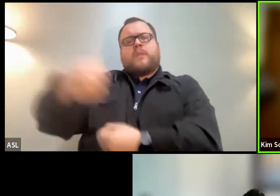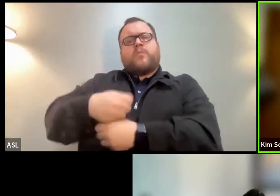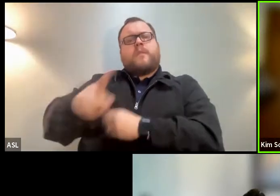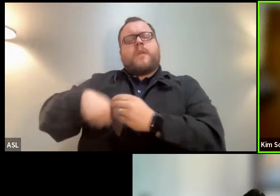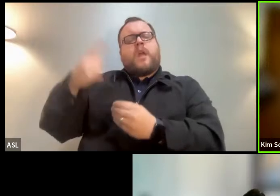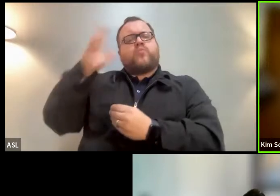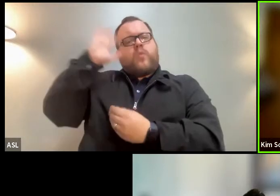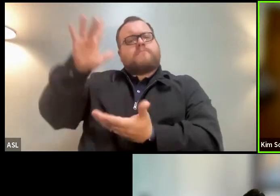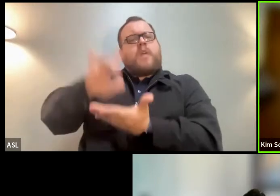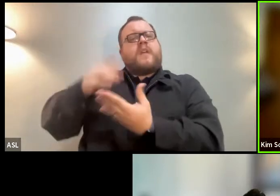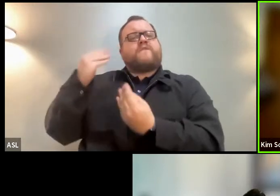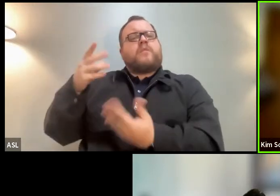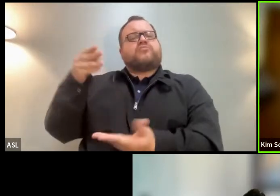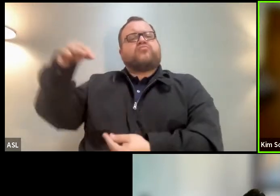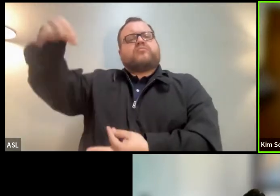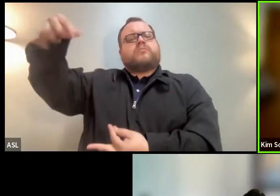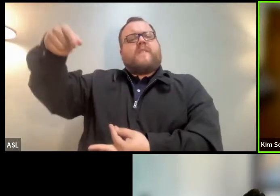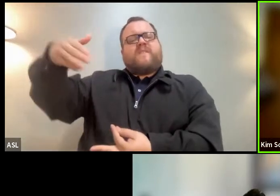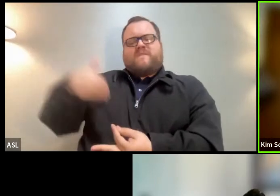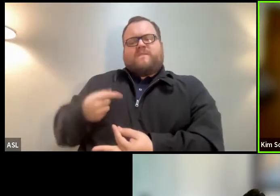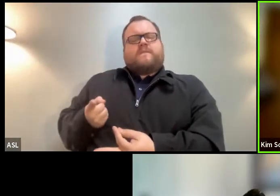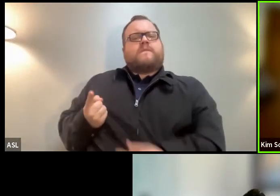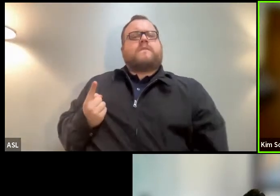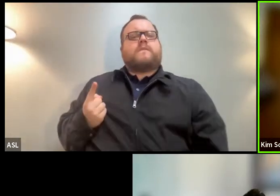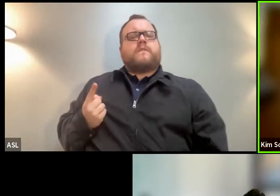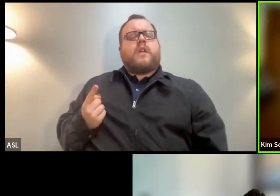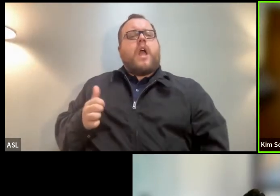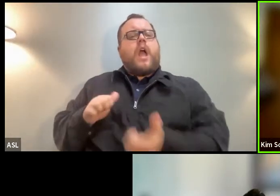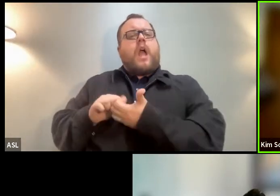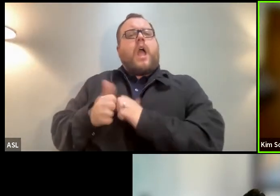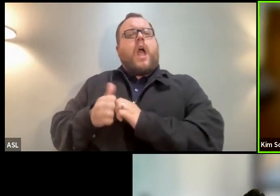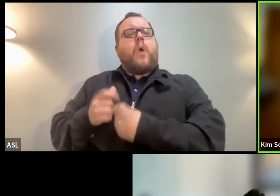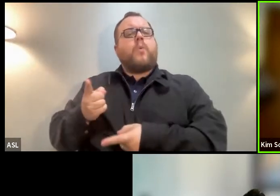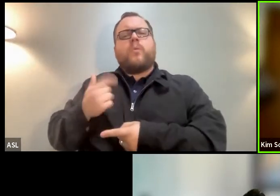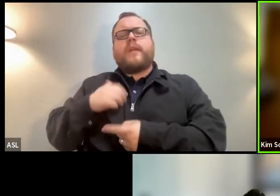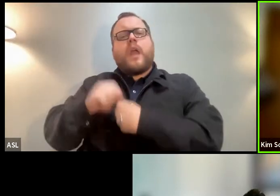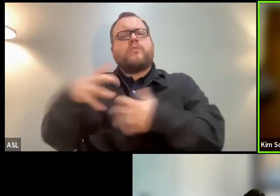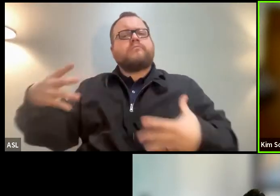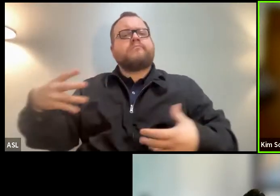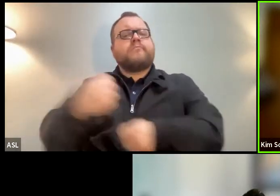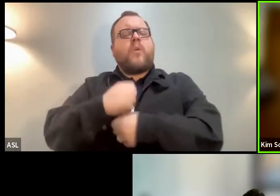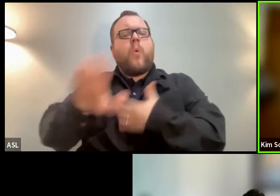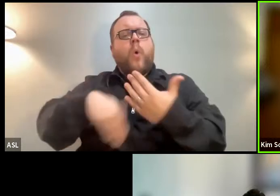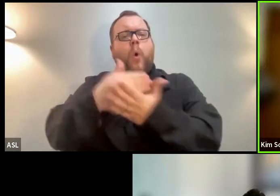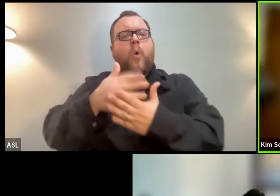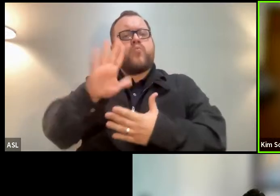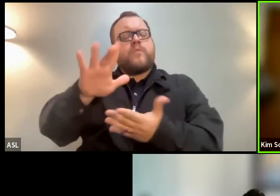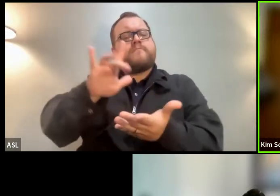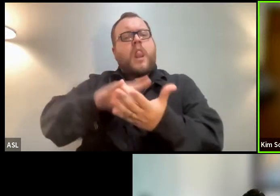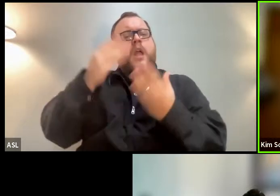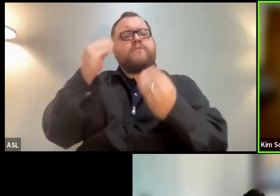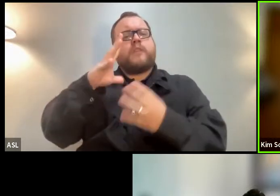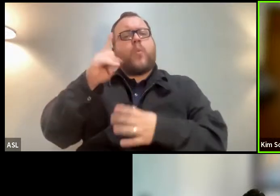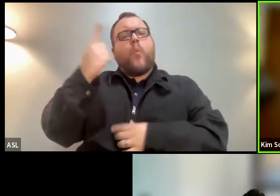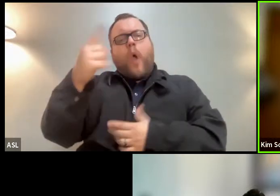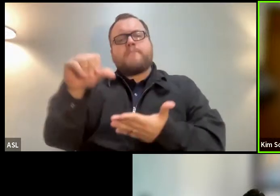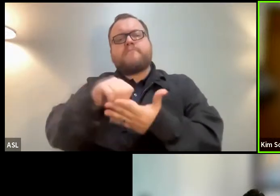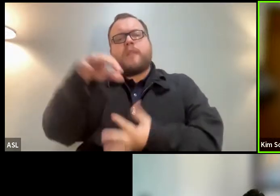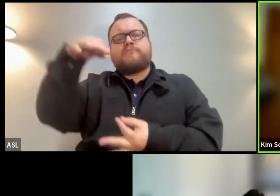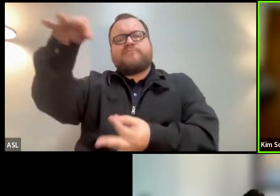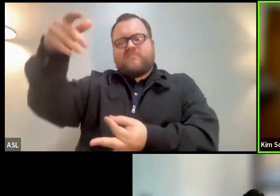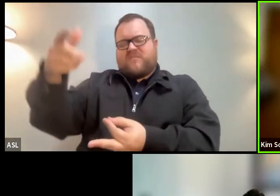all your health information in one or 2 pages and provide it to your next person,